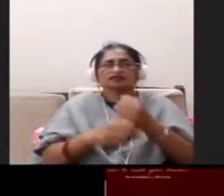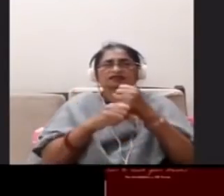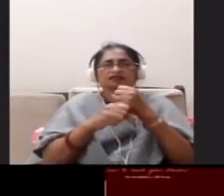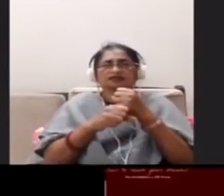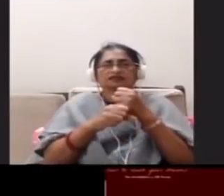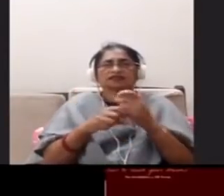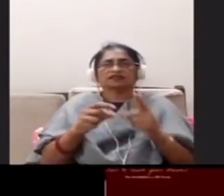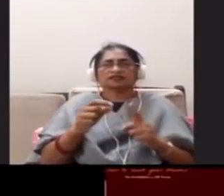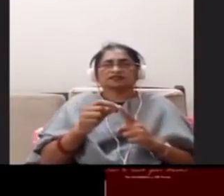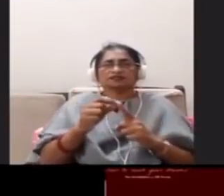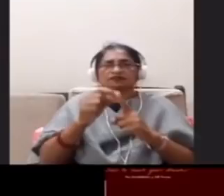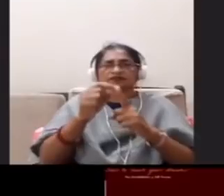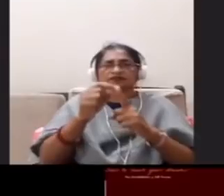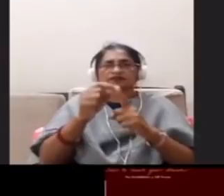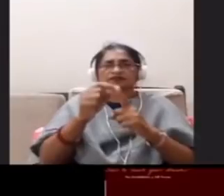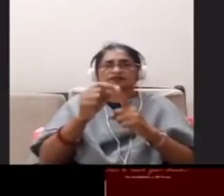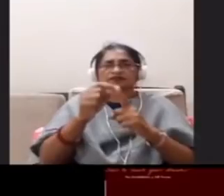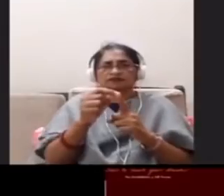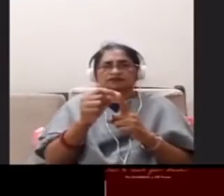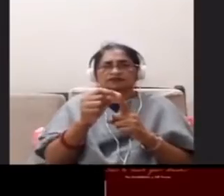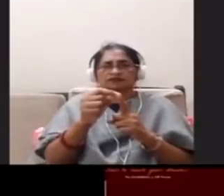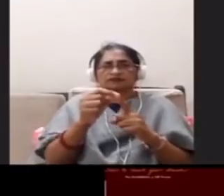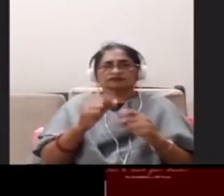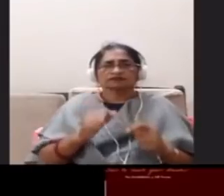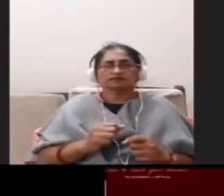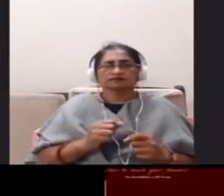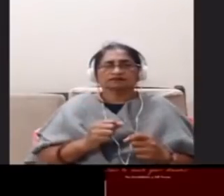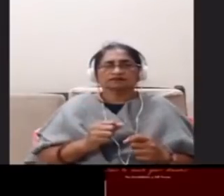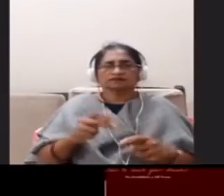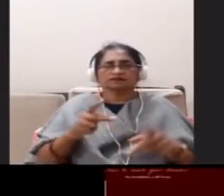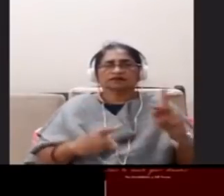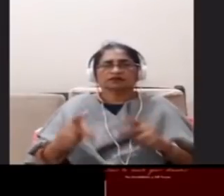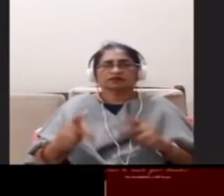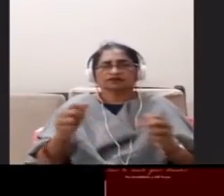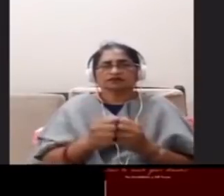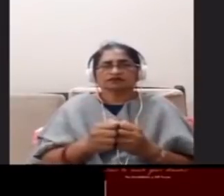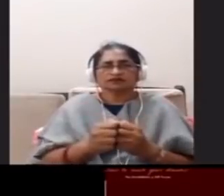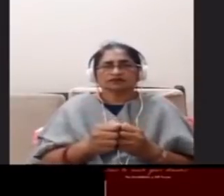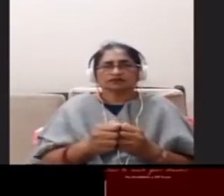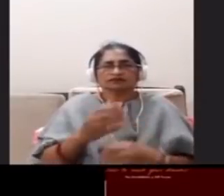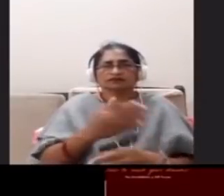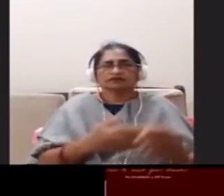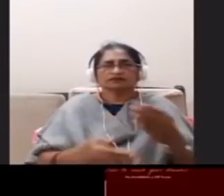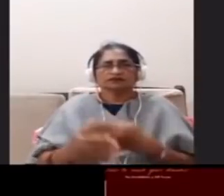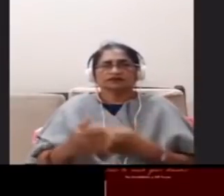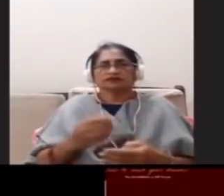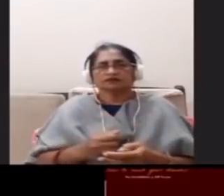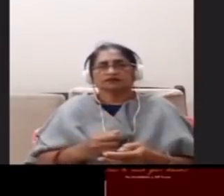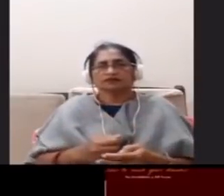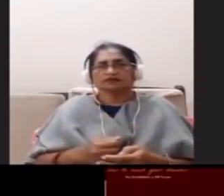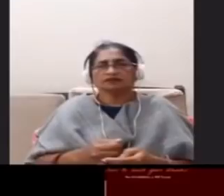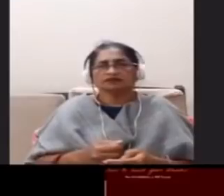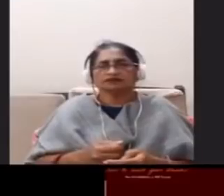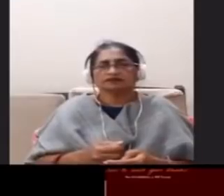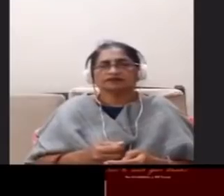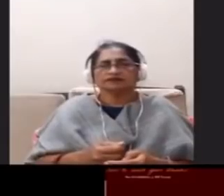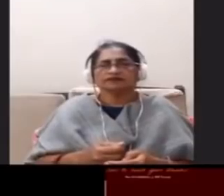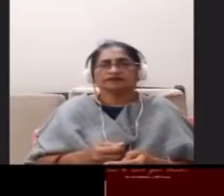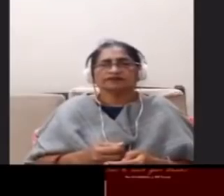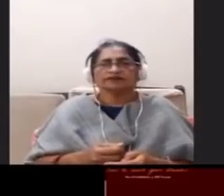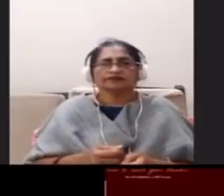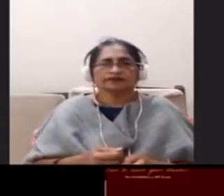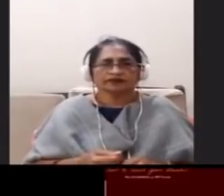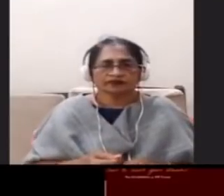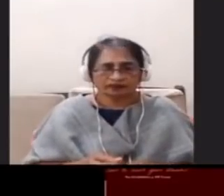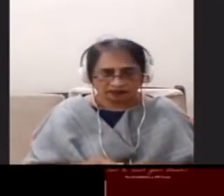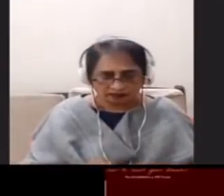especially in these trying times of COVID-19. Keep in contact with your colleagues. Understand their needs and